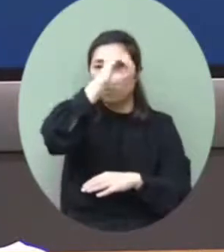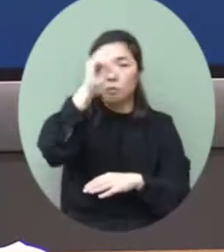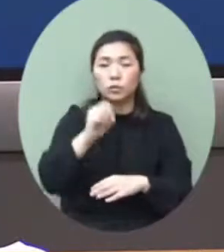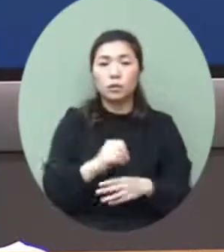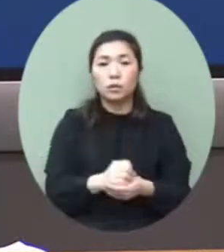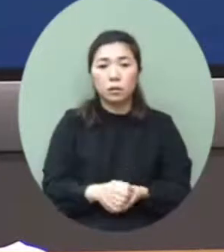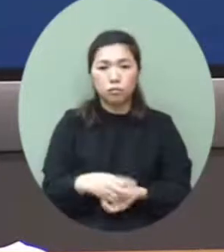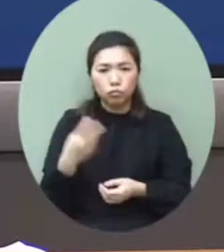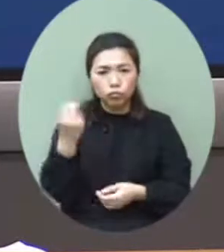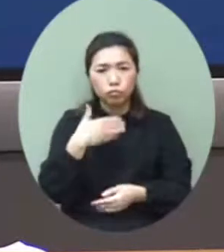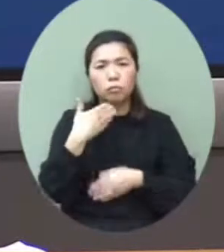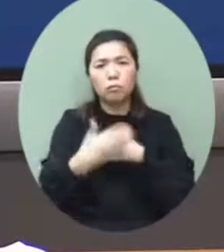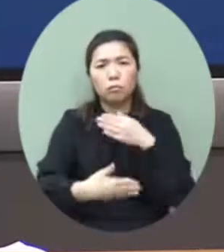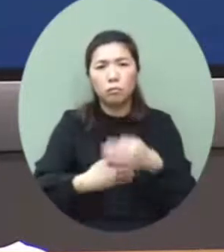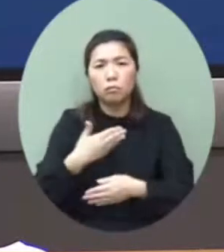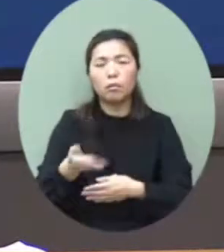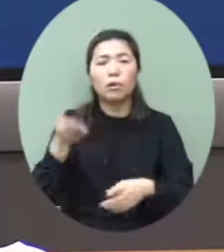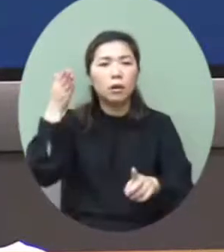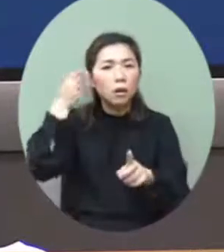over,